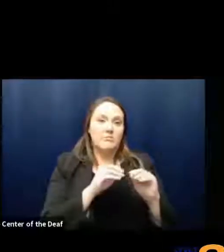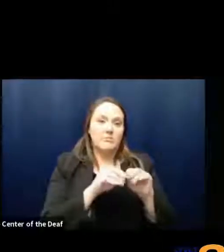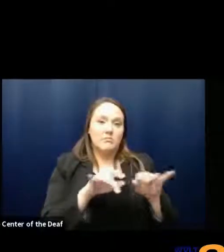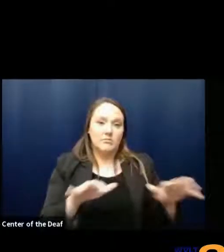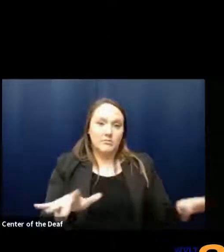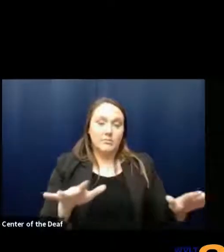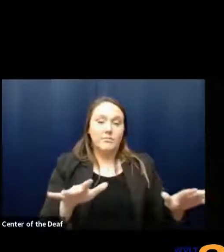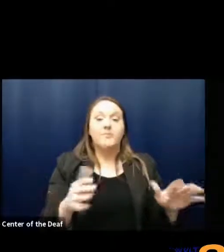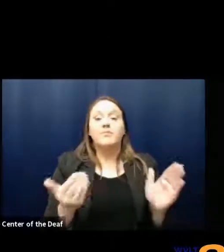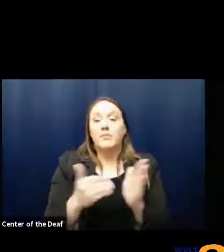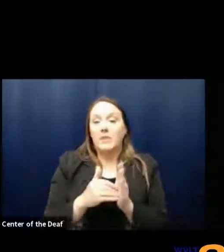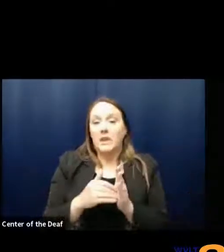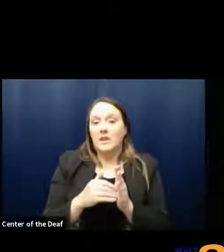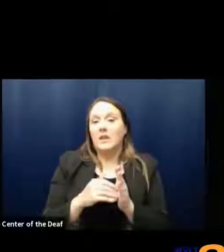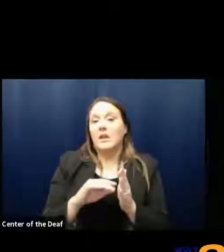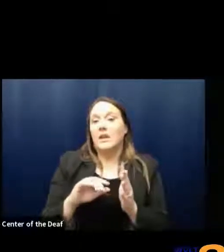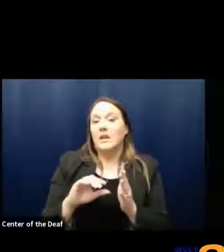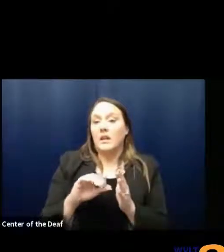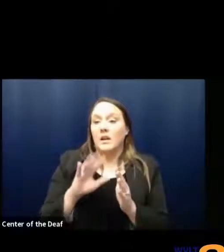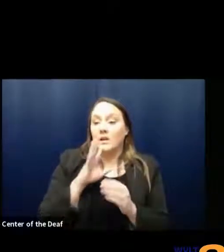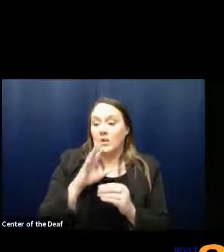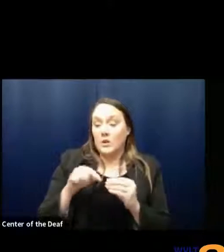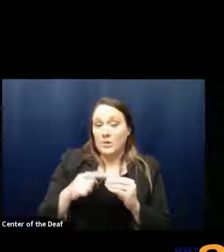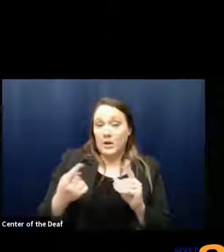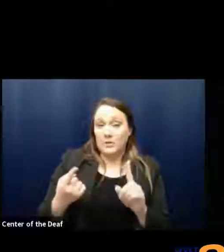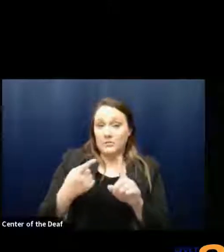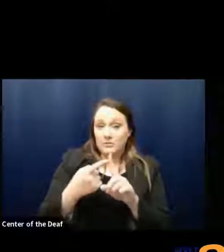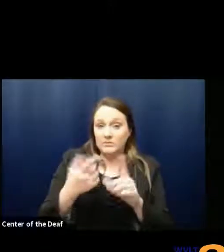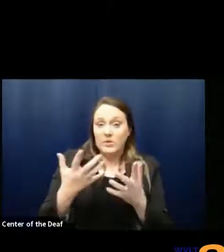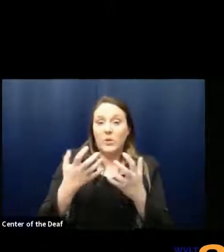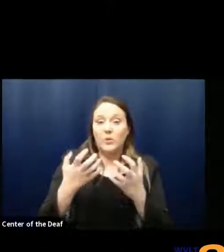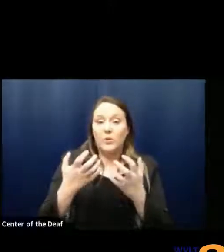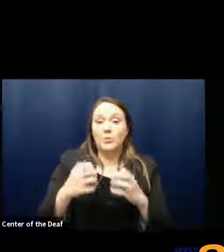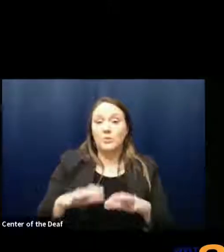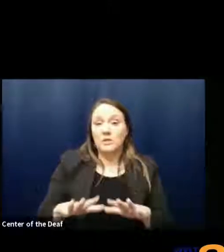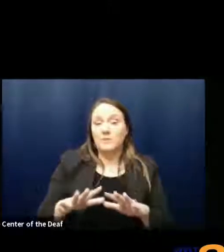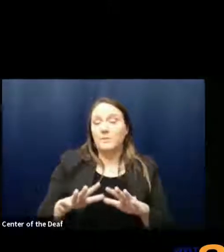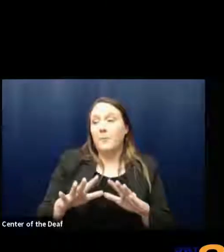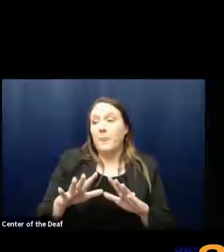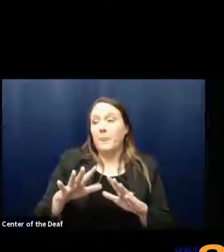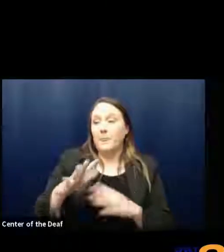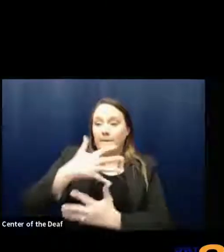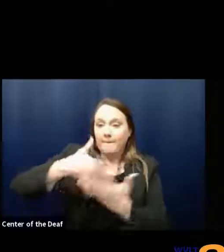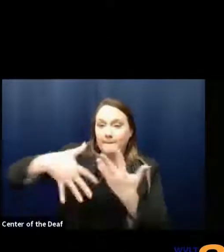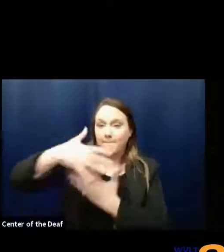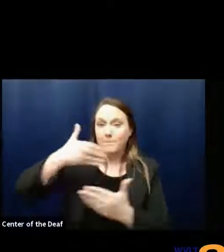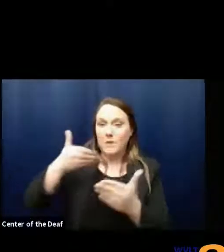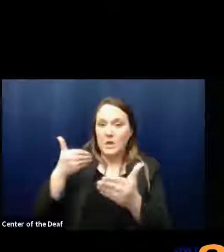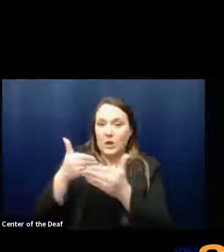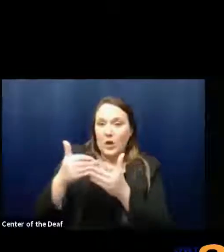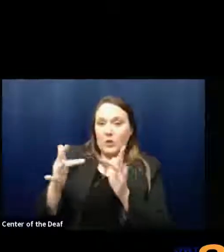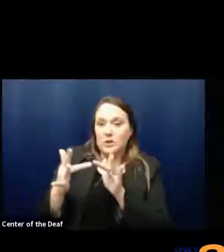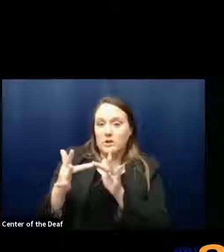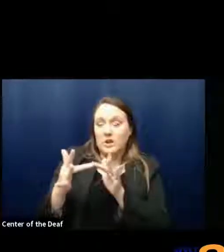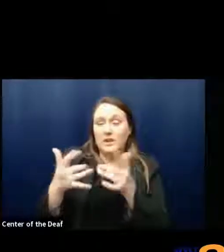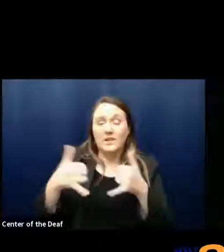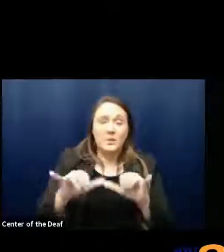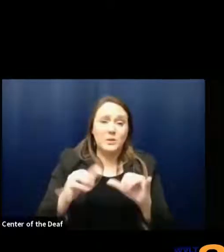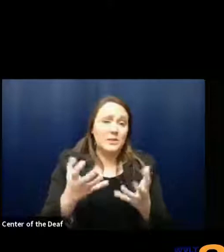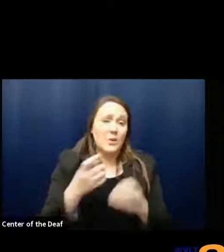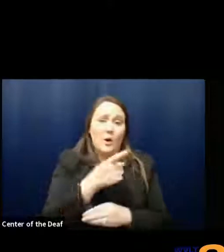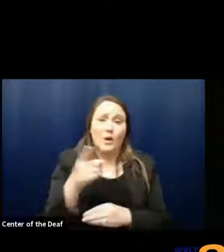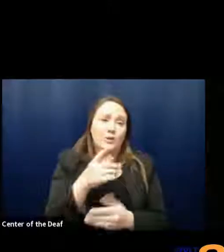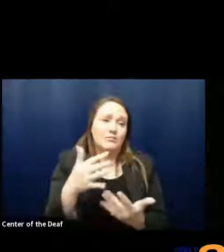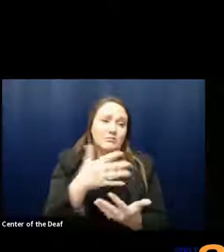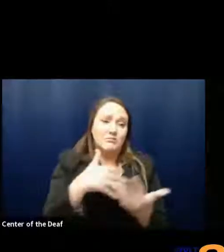again, let's talk about the intent. We really want to discourage those close contact social interactions. We want you to still be social. We want you to